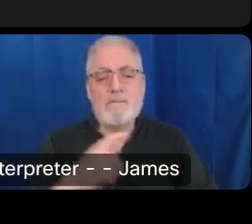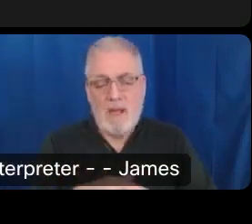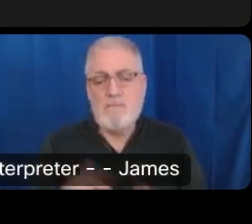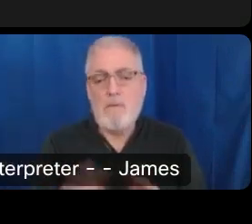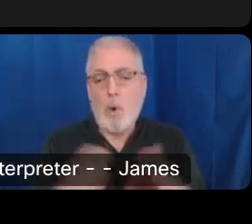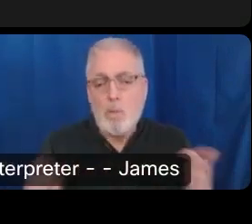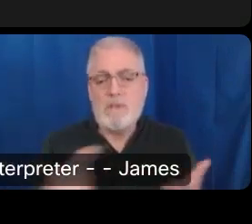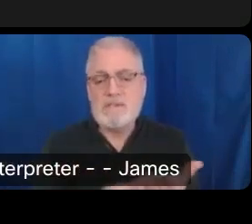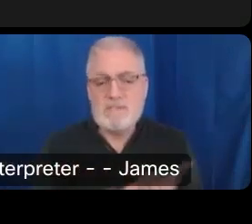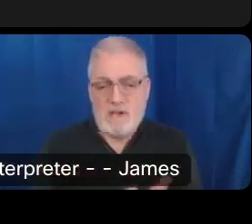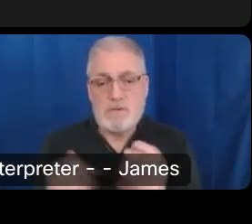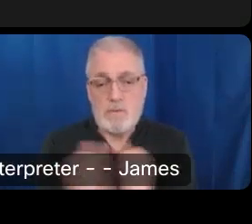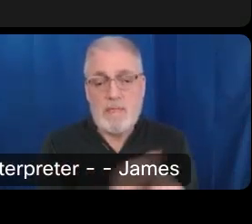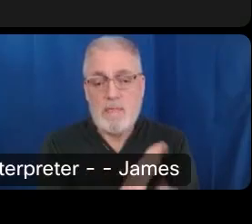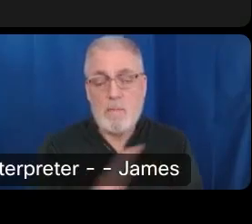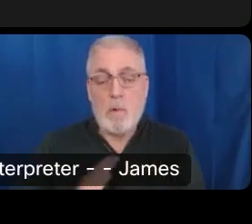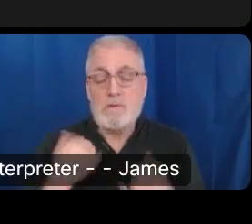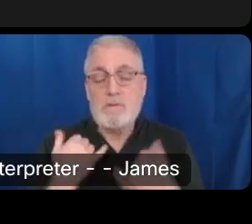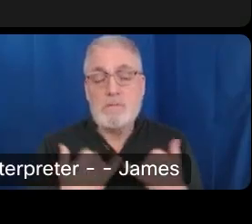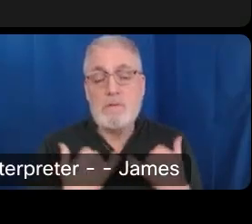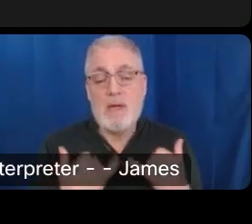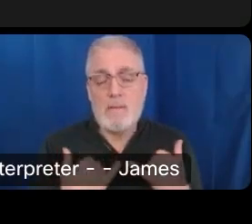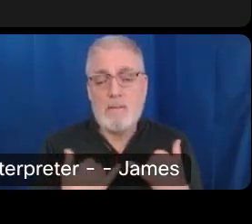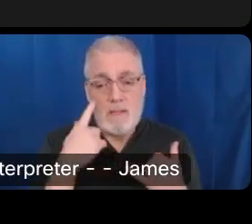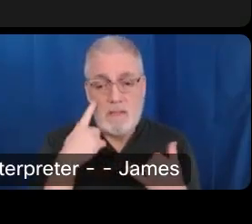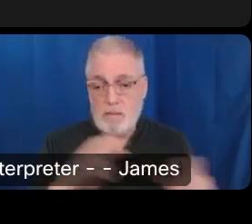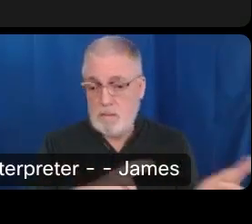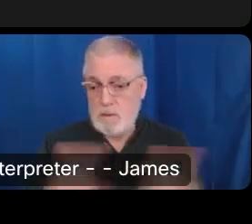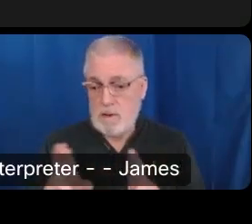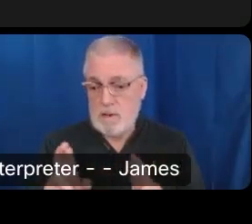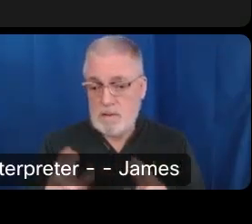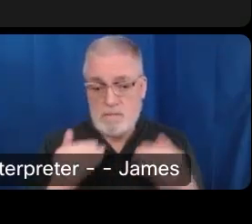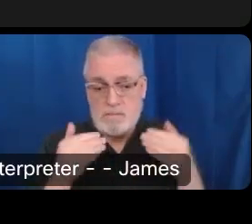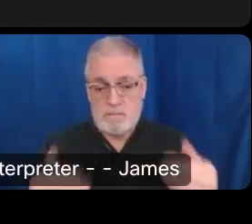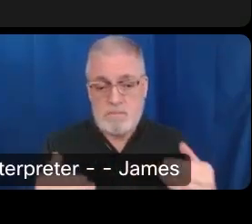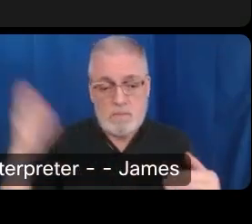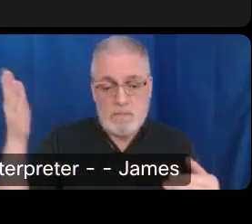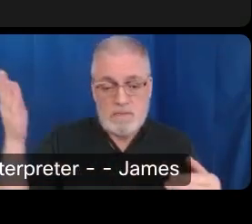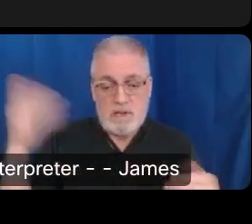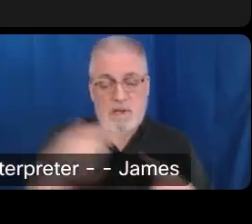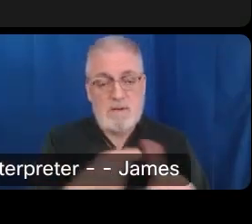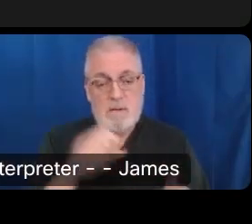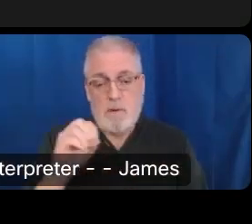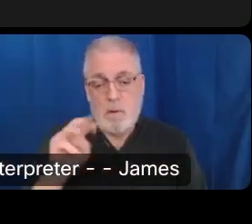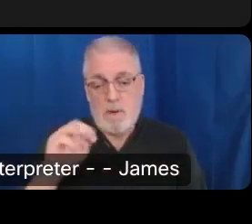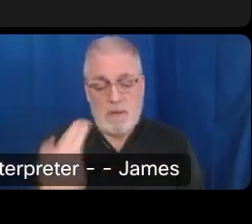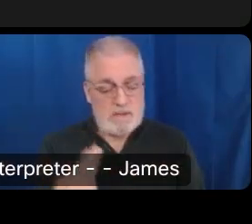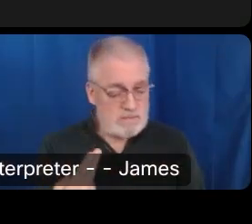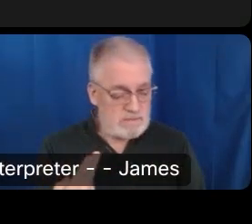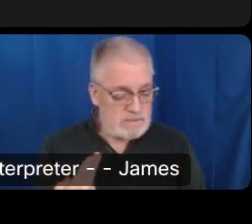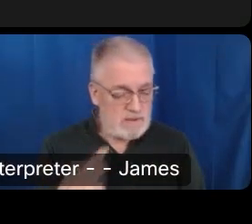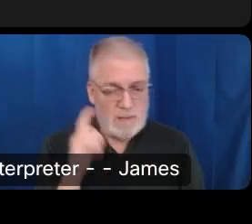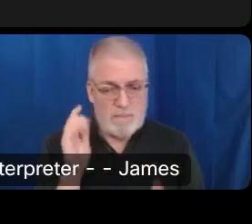today, but I think we're ready to move on to the presentation from the Office of Mental Health, and I believe that's a person